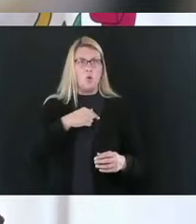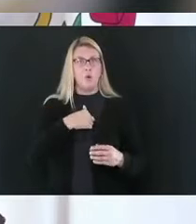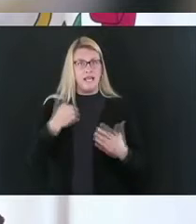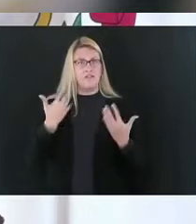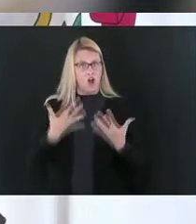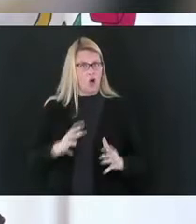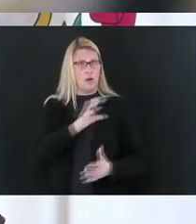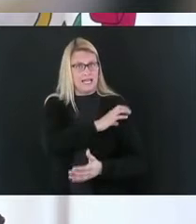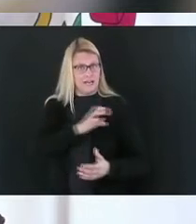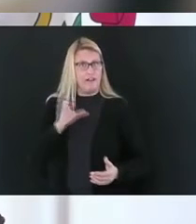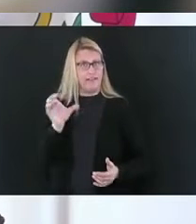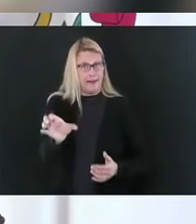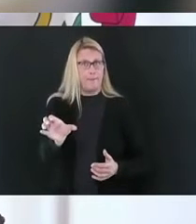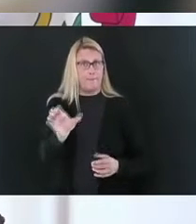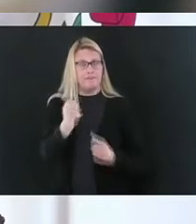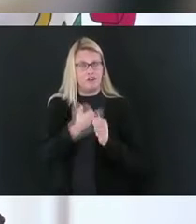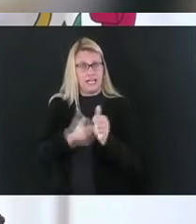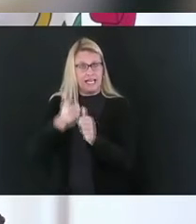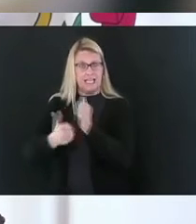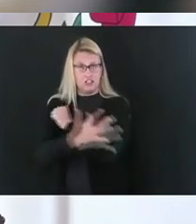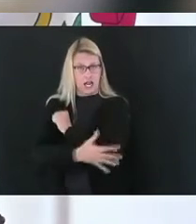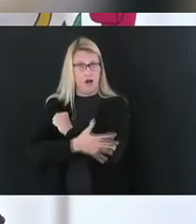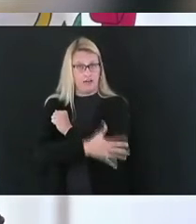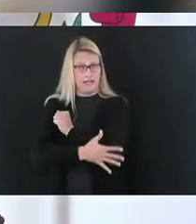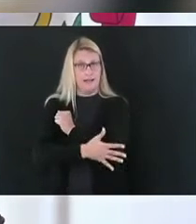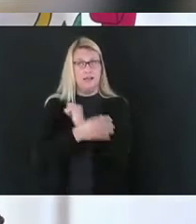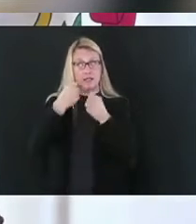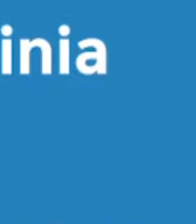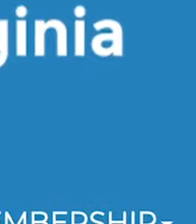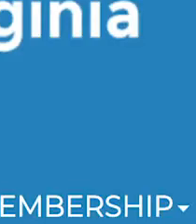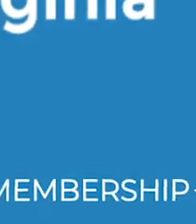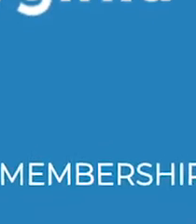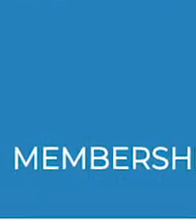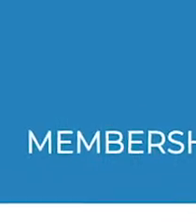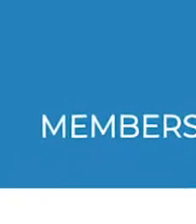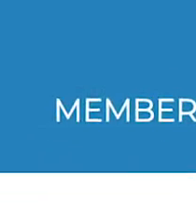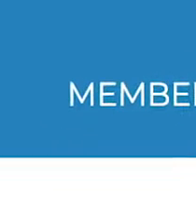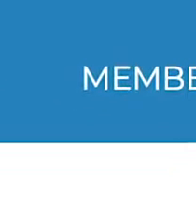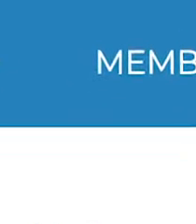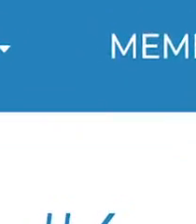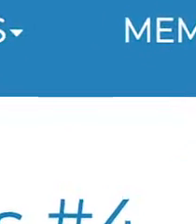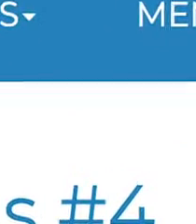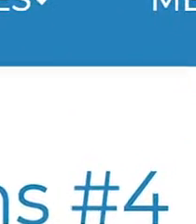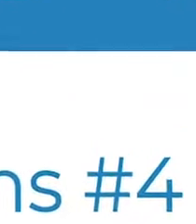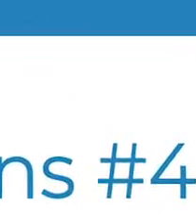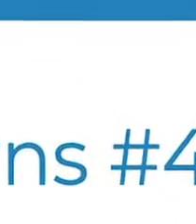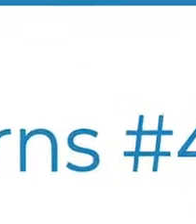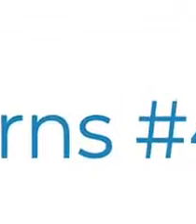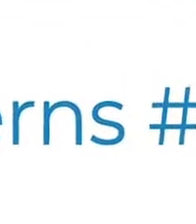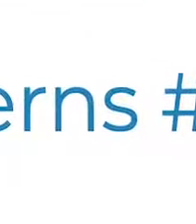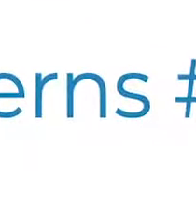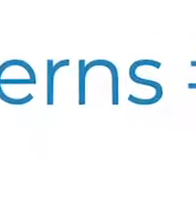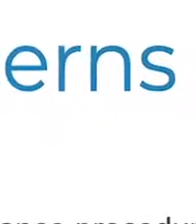deal of latitude here, you know, in making decisions that they can best make. This seems to be the latest chapter